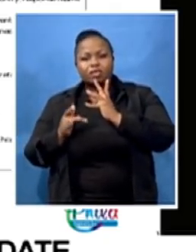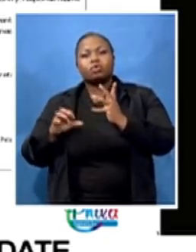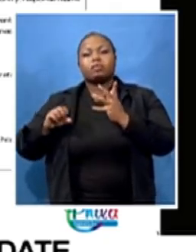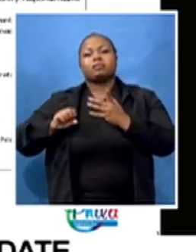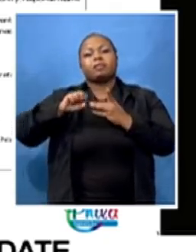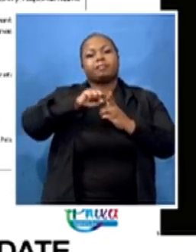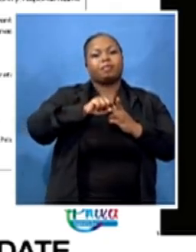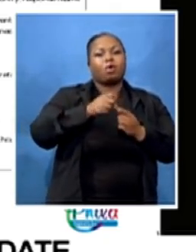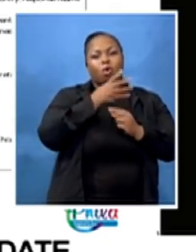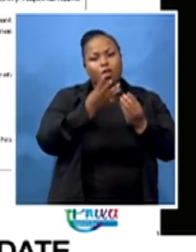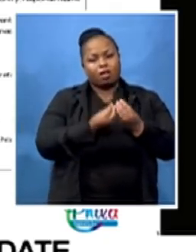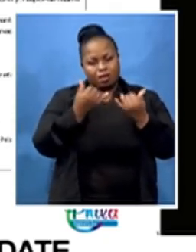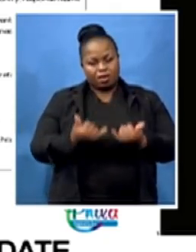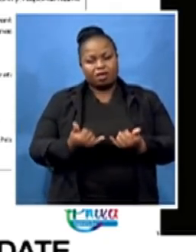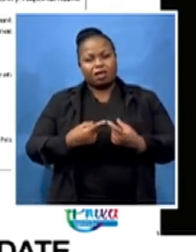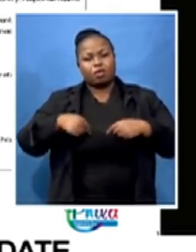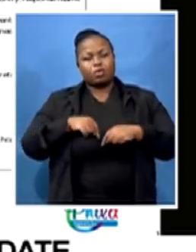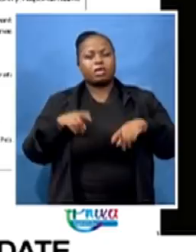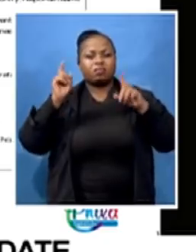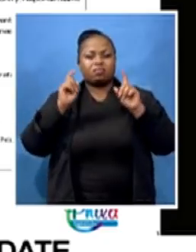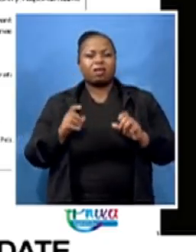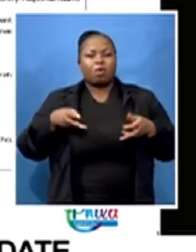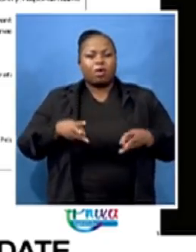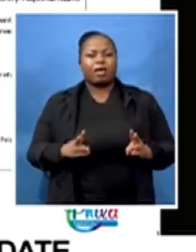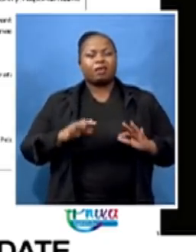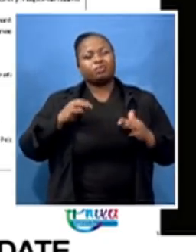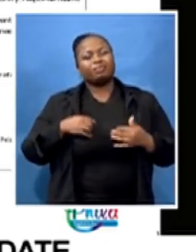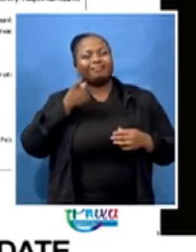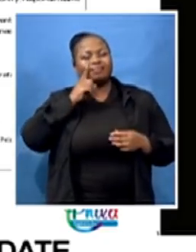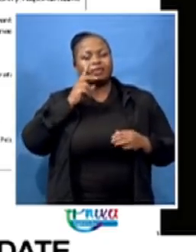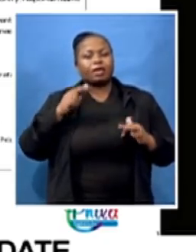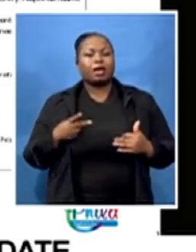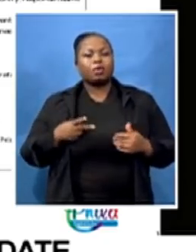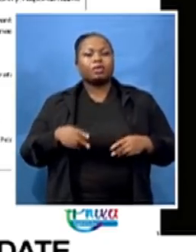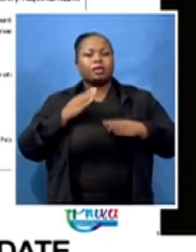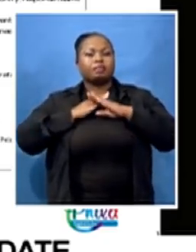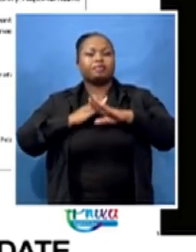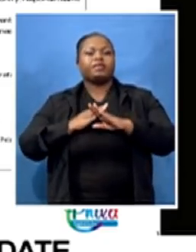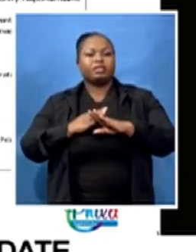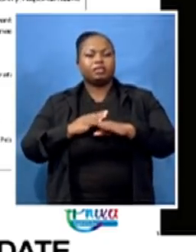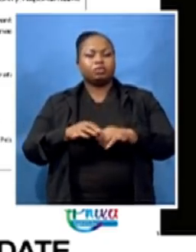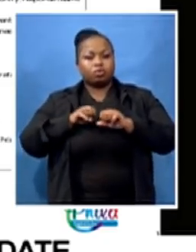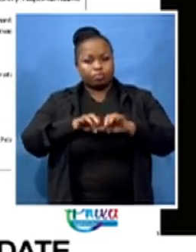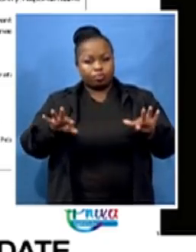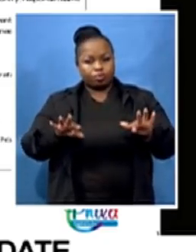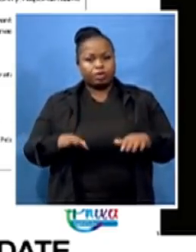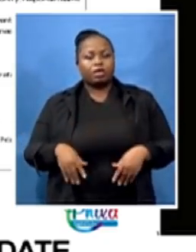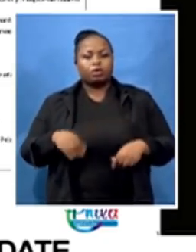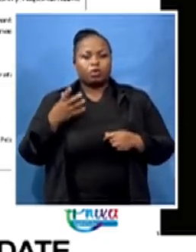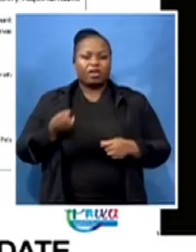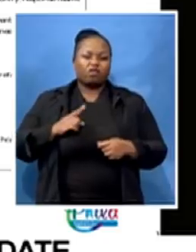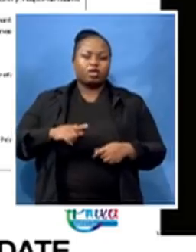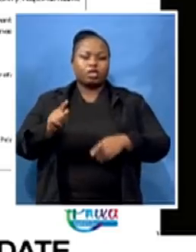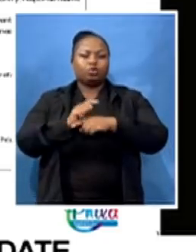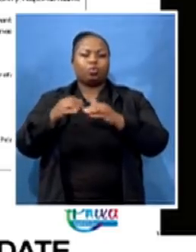protocol based on the combination of all of the appropriate interventions in what we call a toolbox. Then we need to focus on community